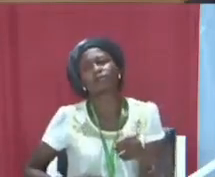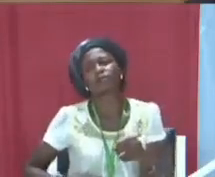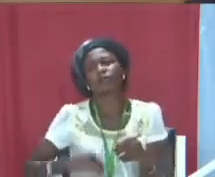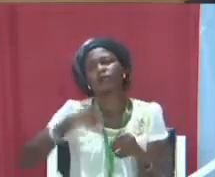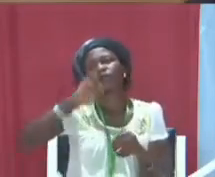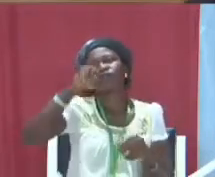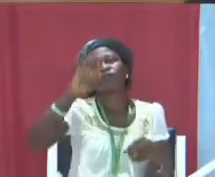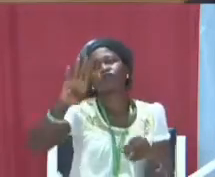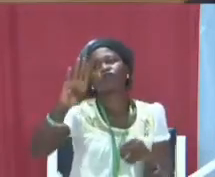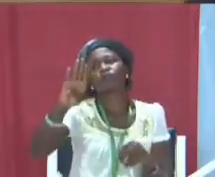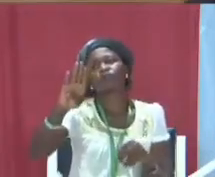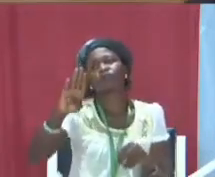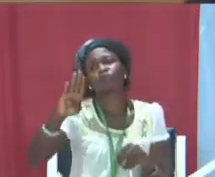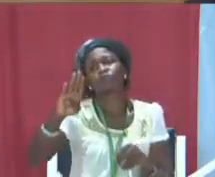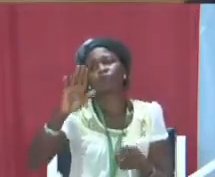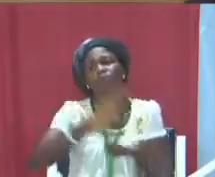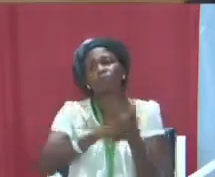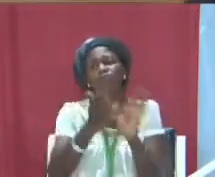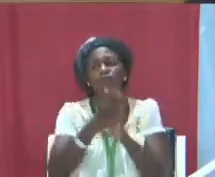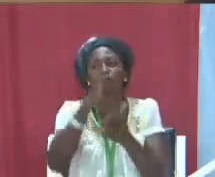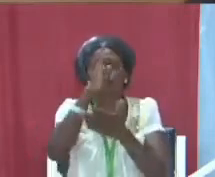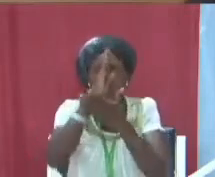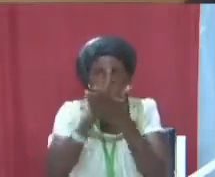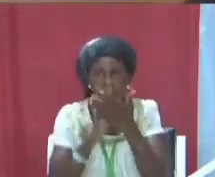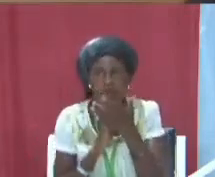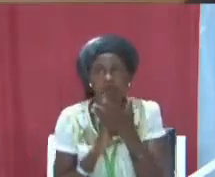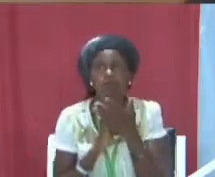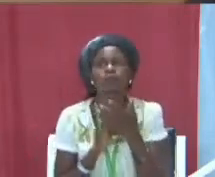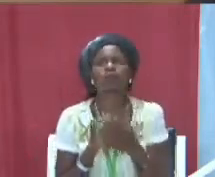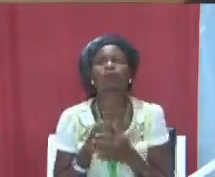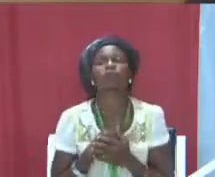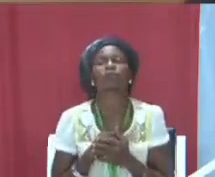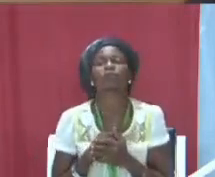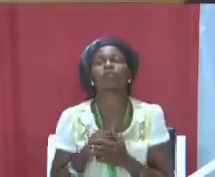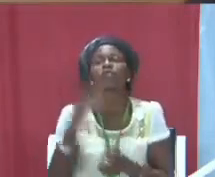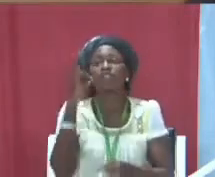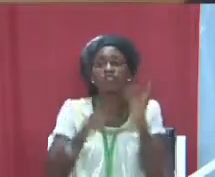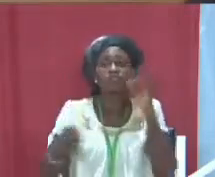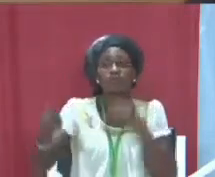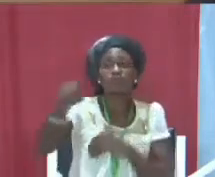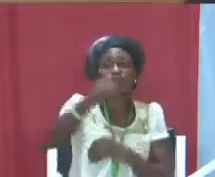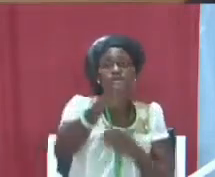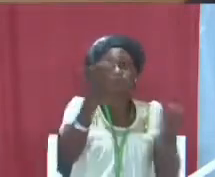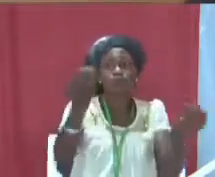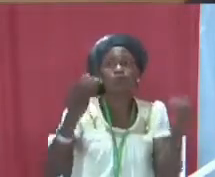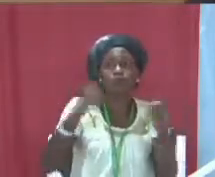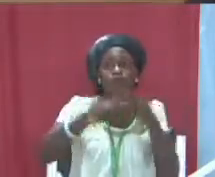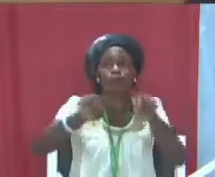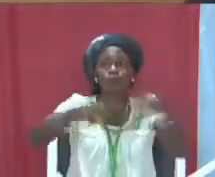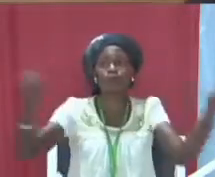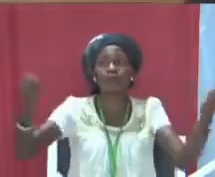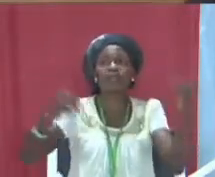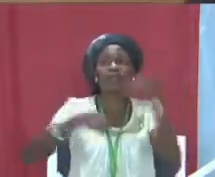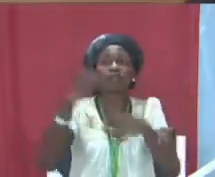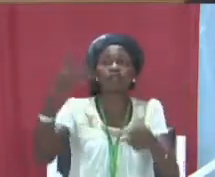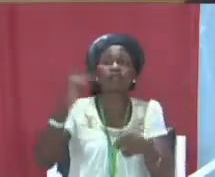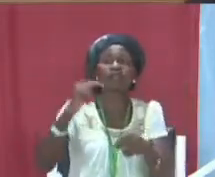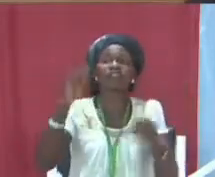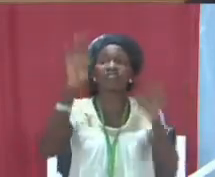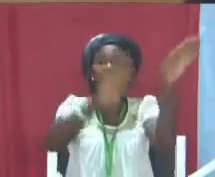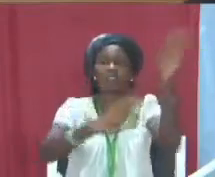Job became humble. If you want to break out of the siege